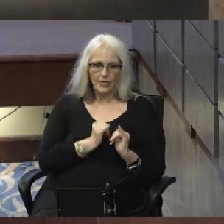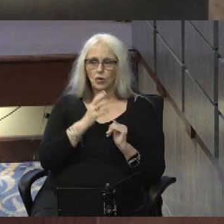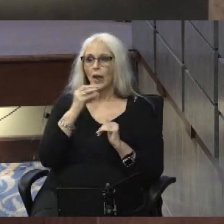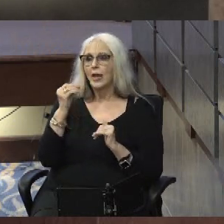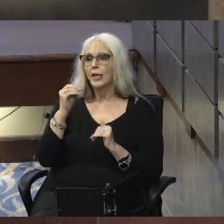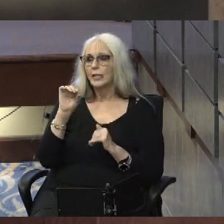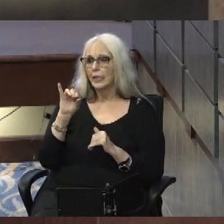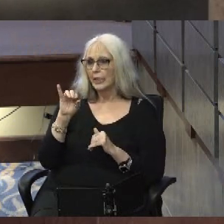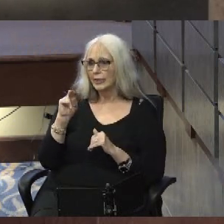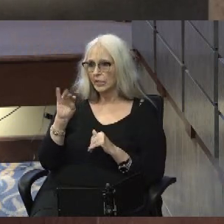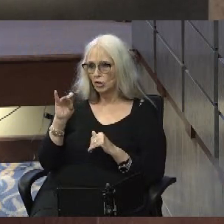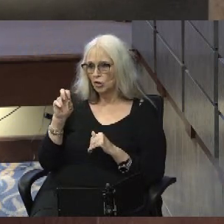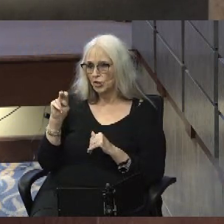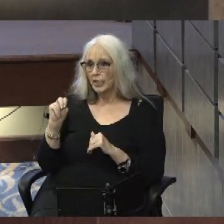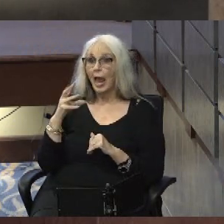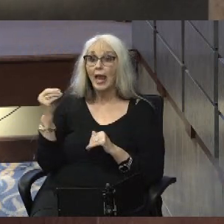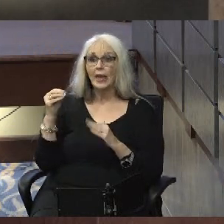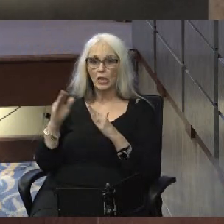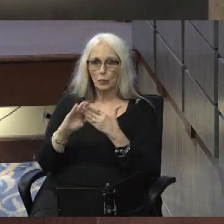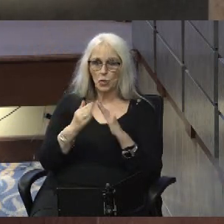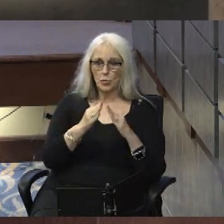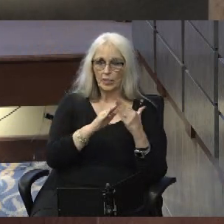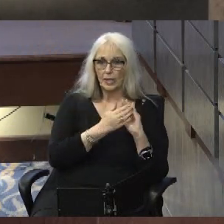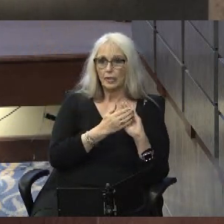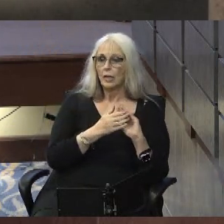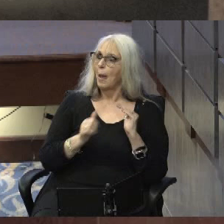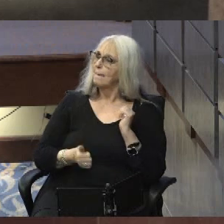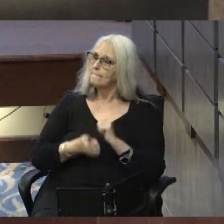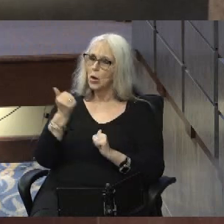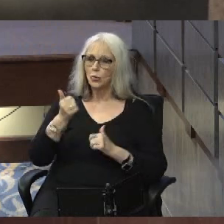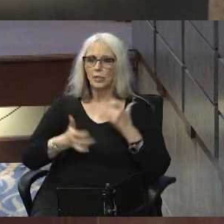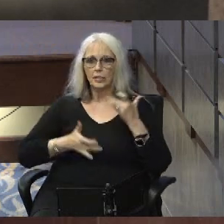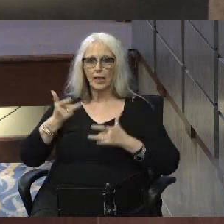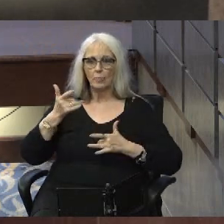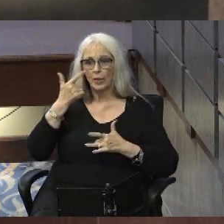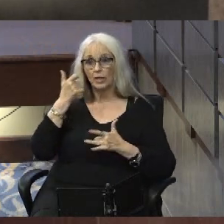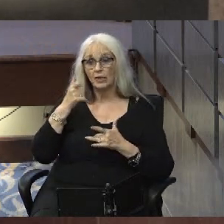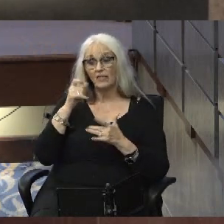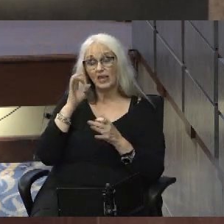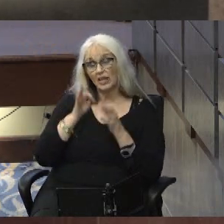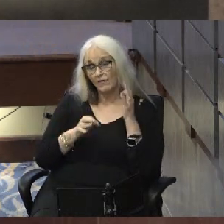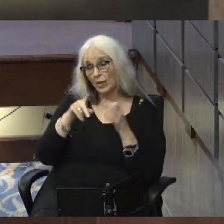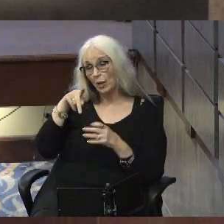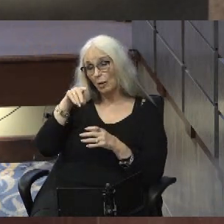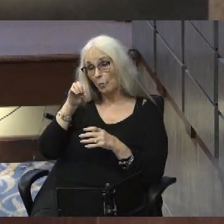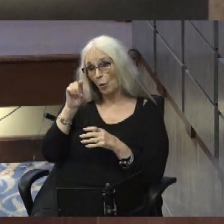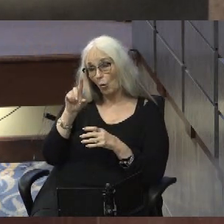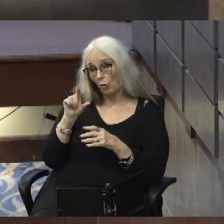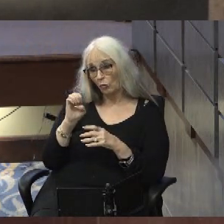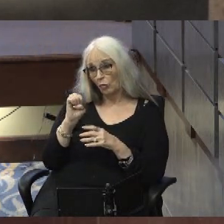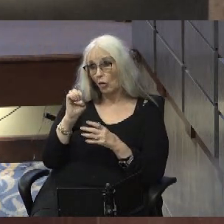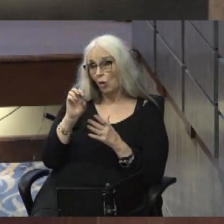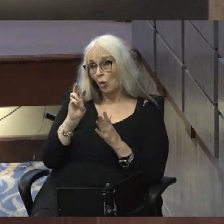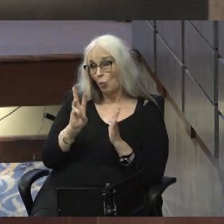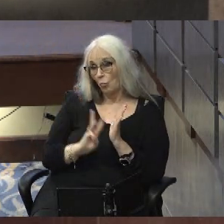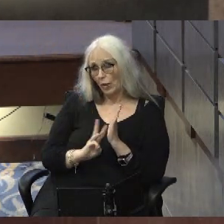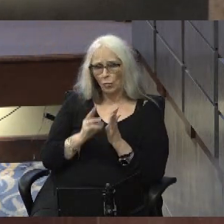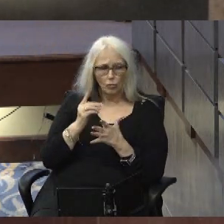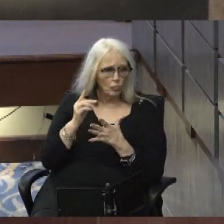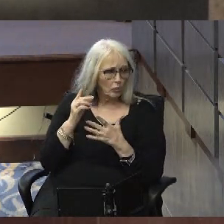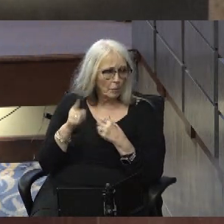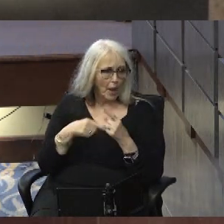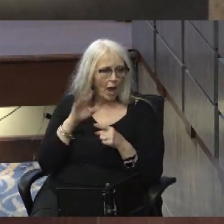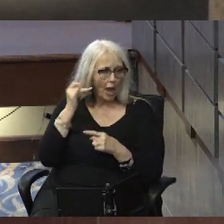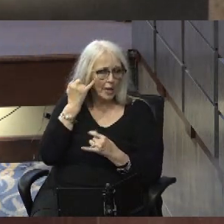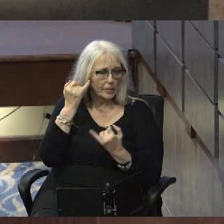and as communities. And I'm most excited about this because I think if you polled Wacoans on what the identity of this city is, you would